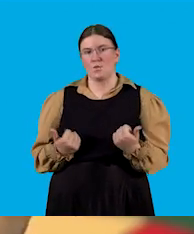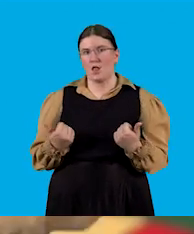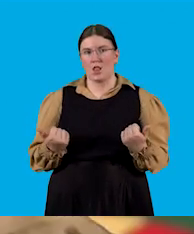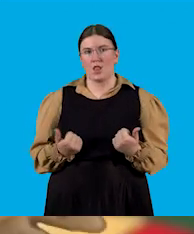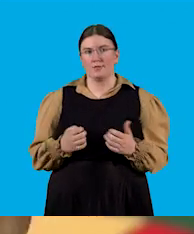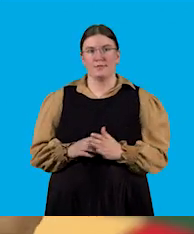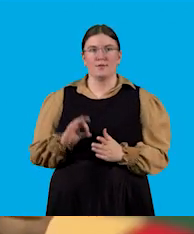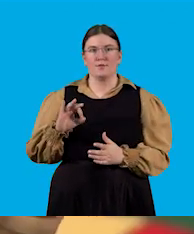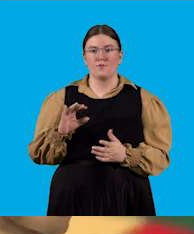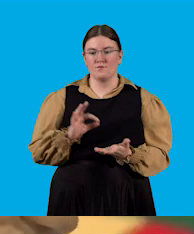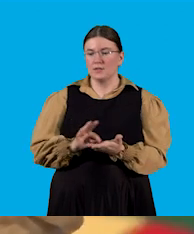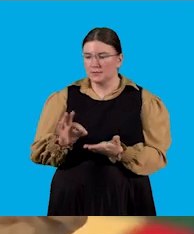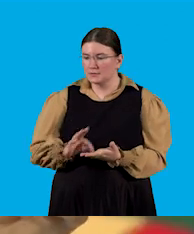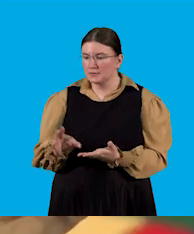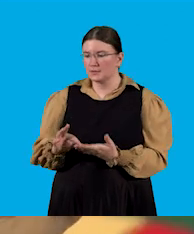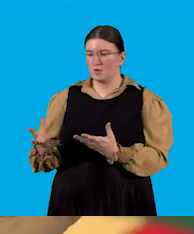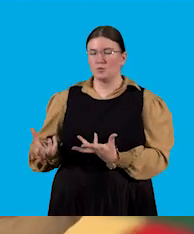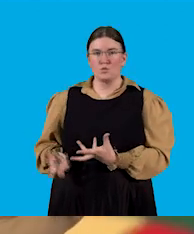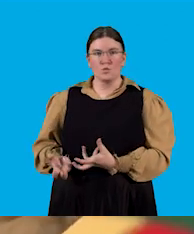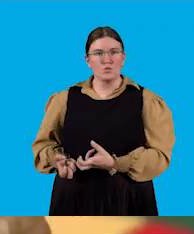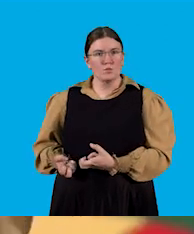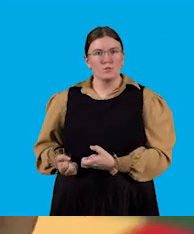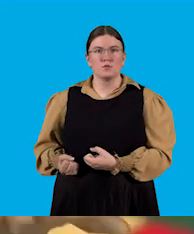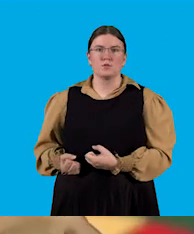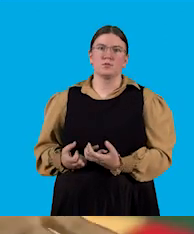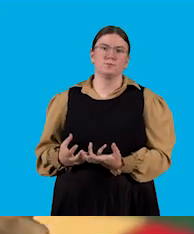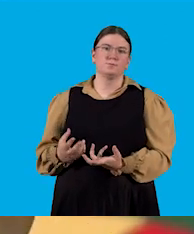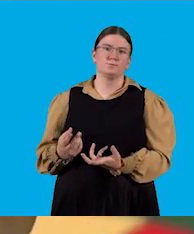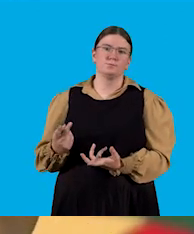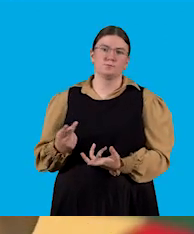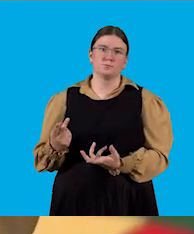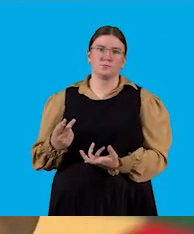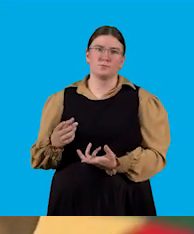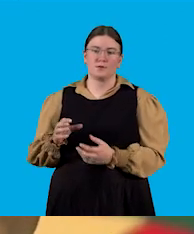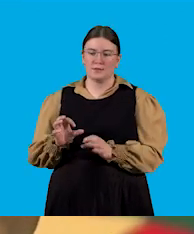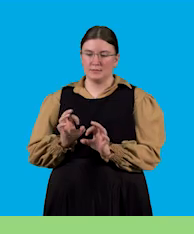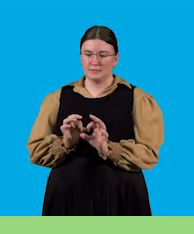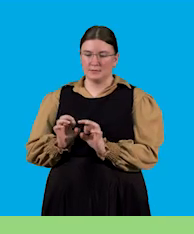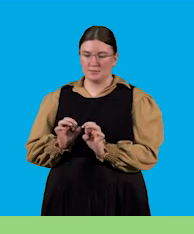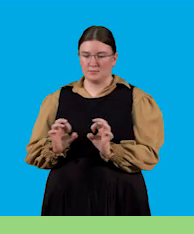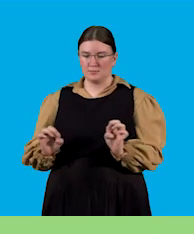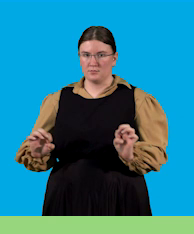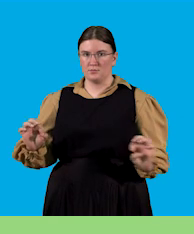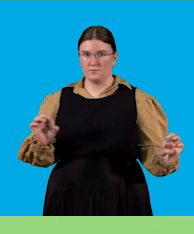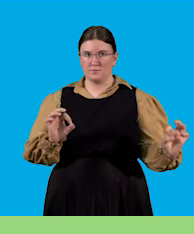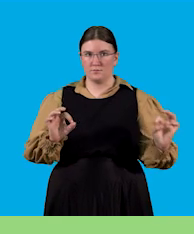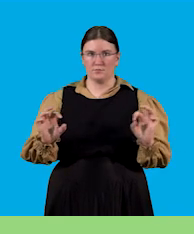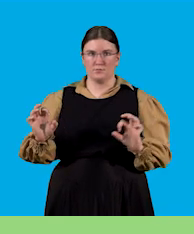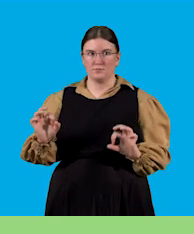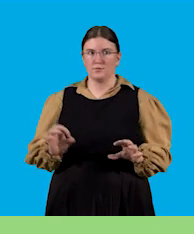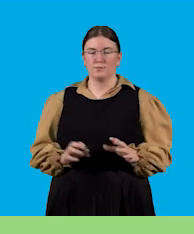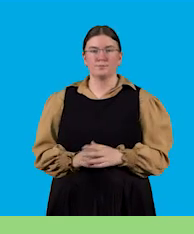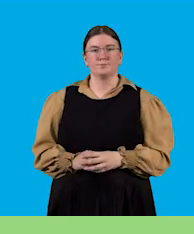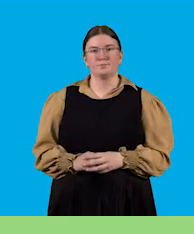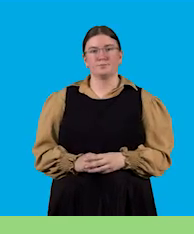filtration, absorption, as well as diffusion. So kidney